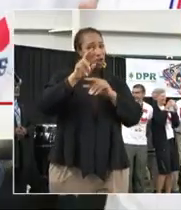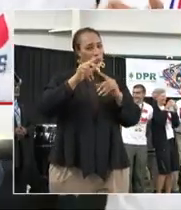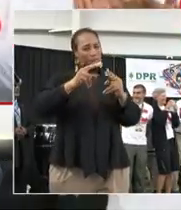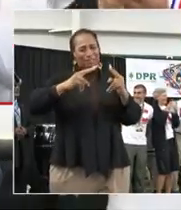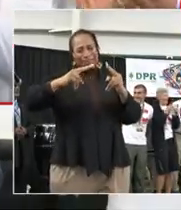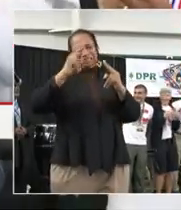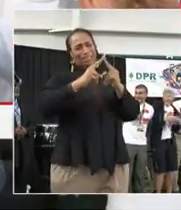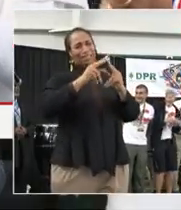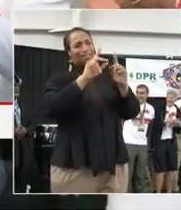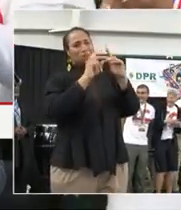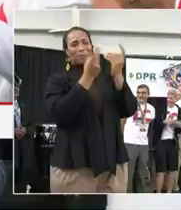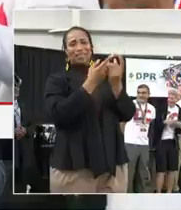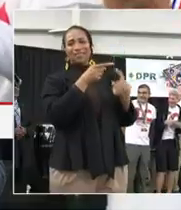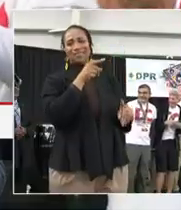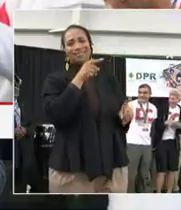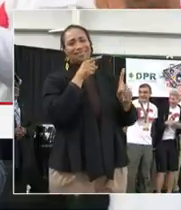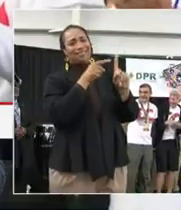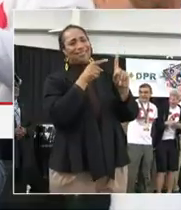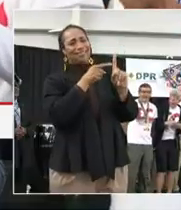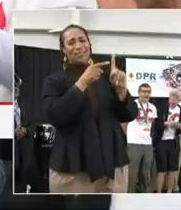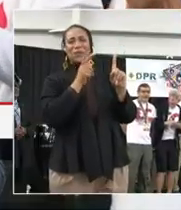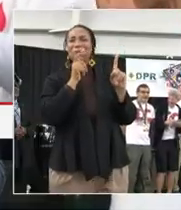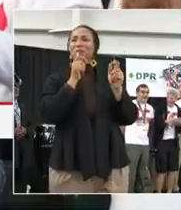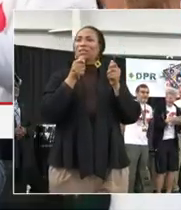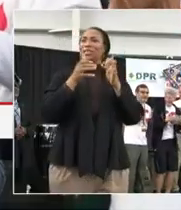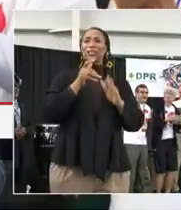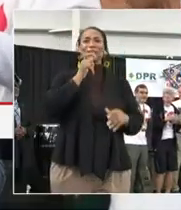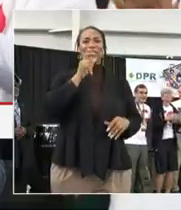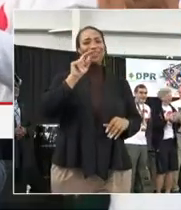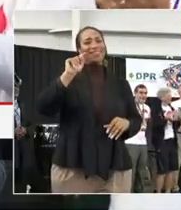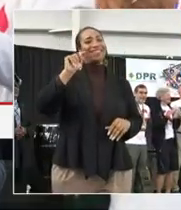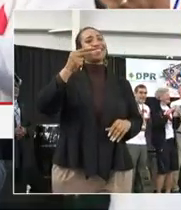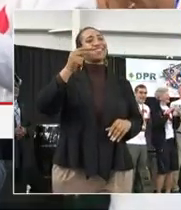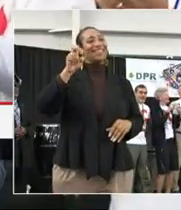Give DPR a big round of applause.